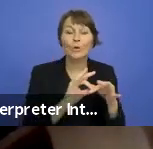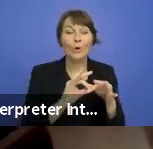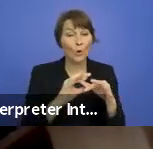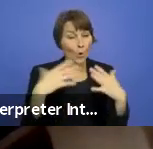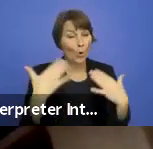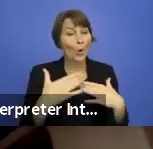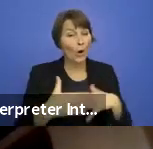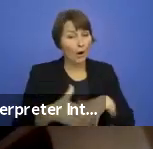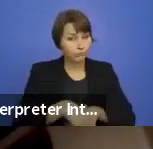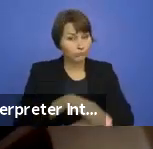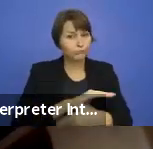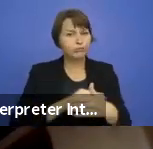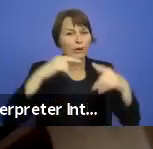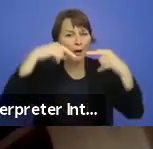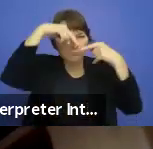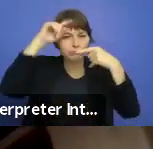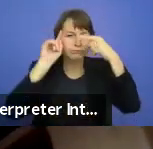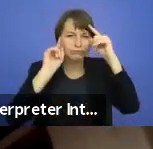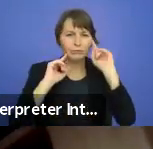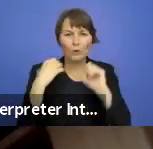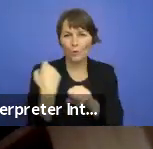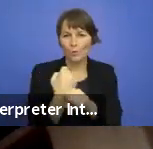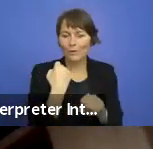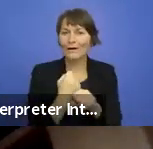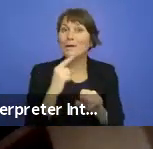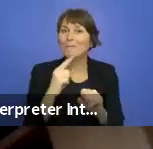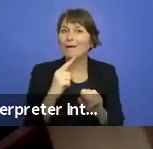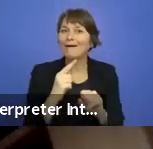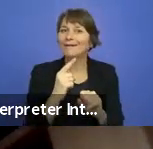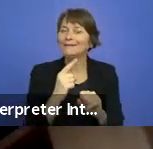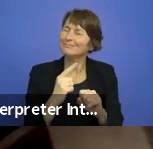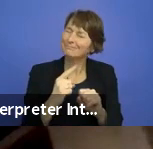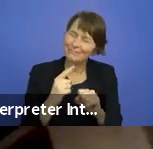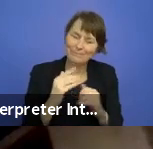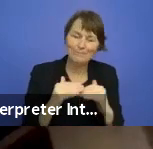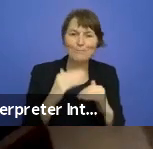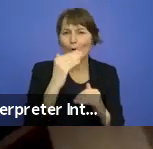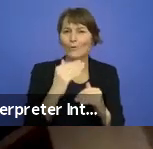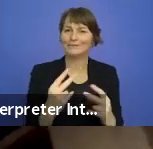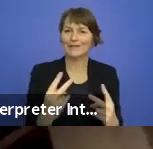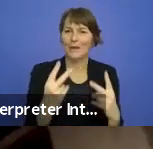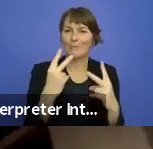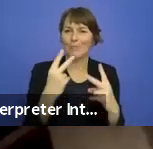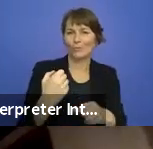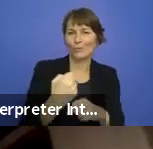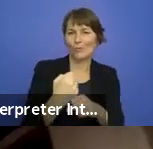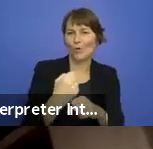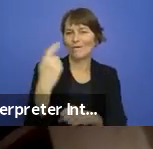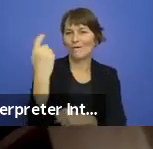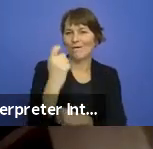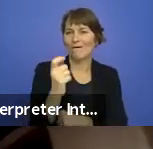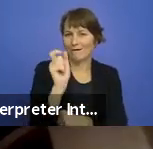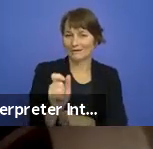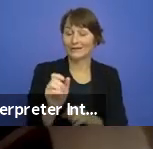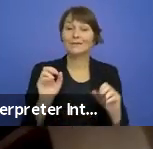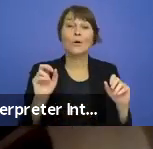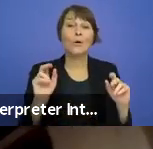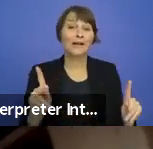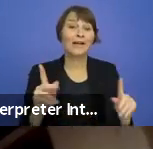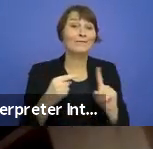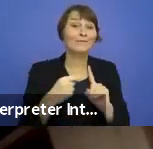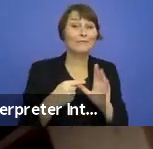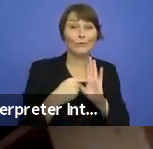necessary thing an artist can do. Creating a community means drawing a circle in the sand and saying, in here,